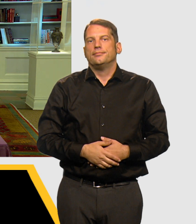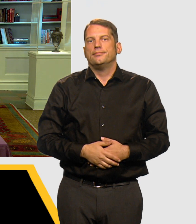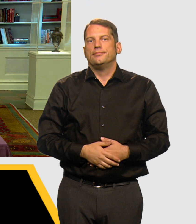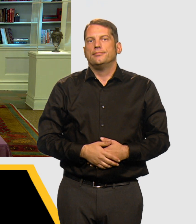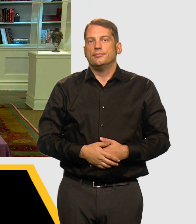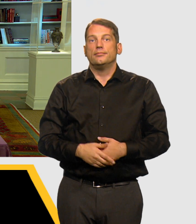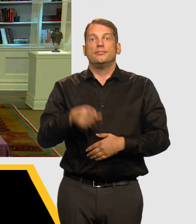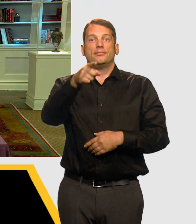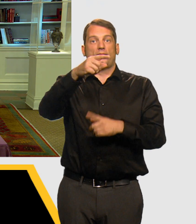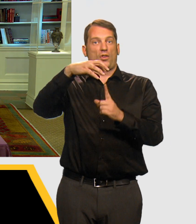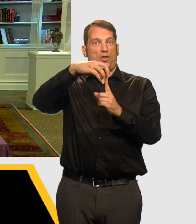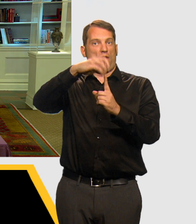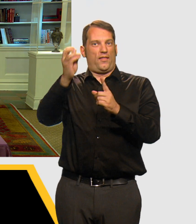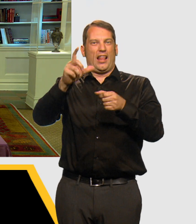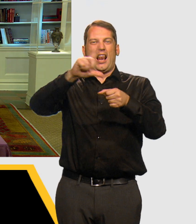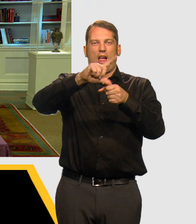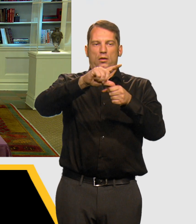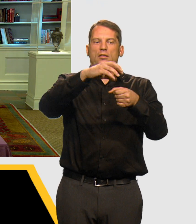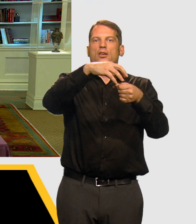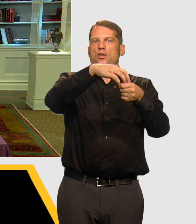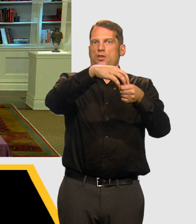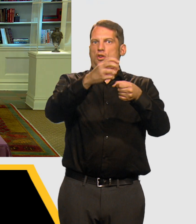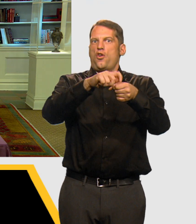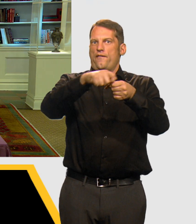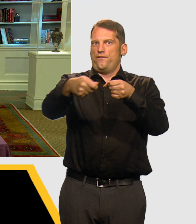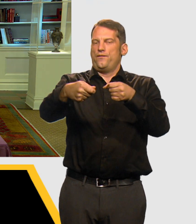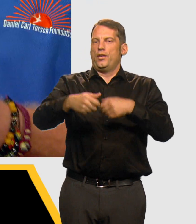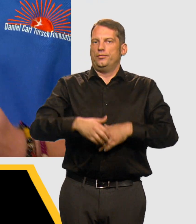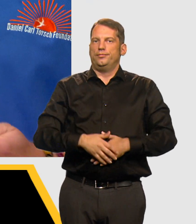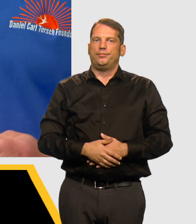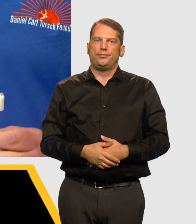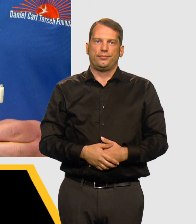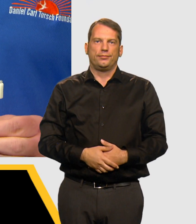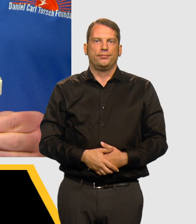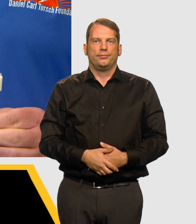Remove cap from the pre-filled vial of naloxone.